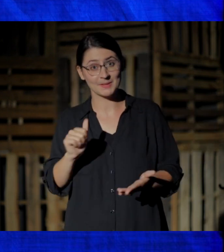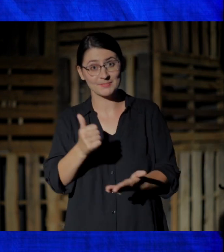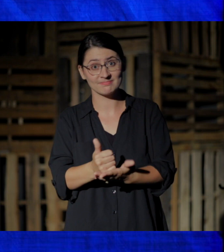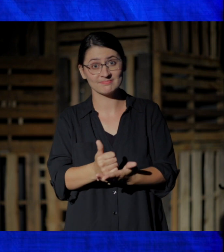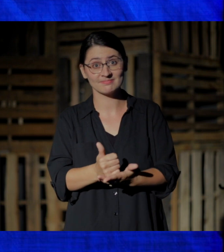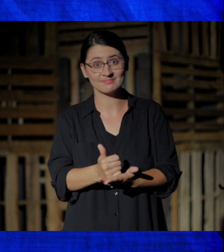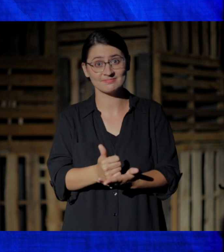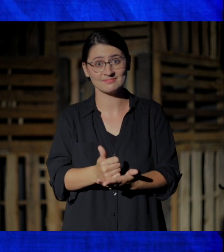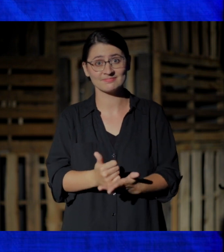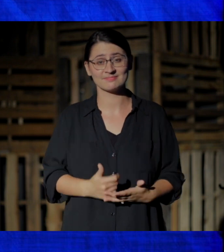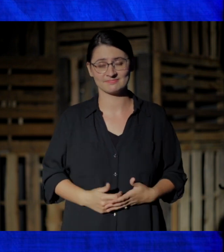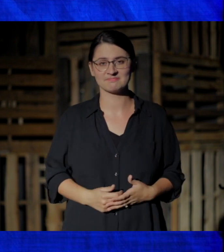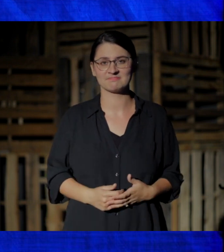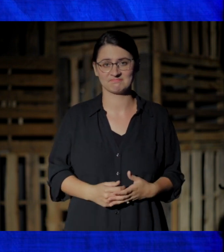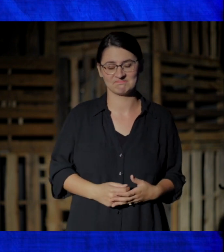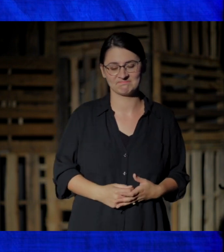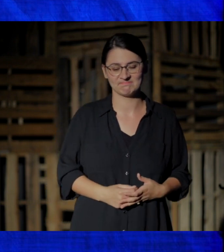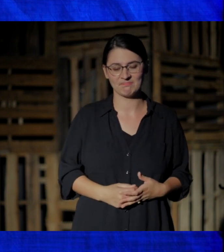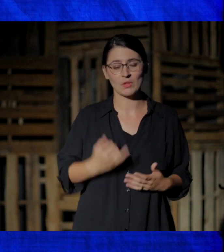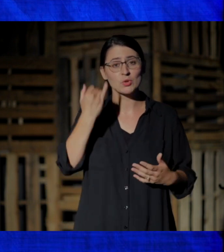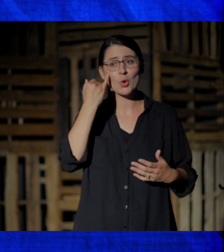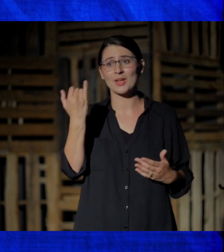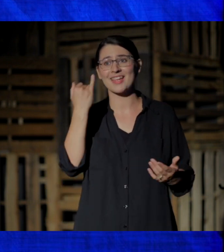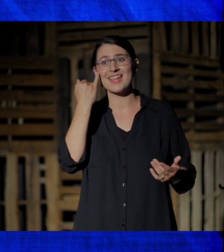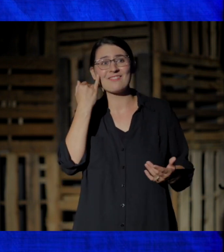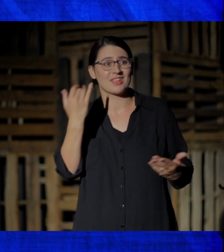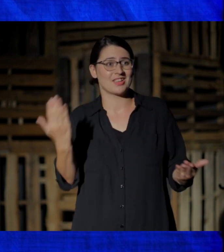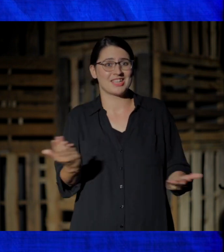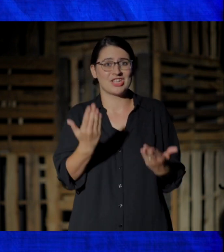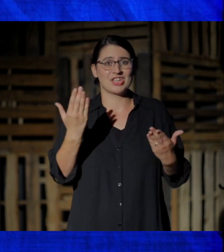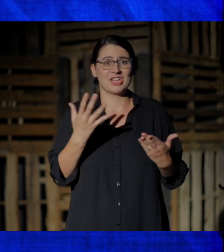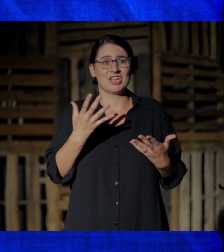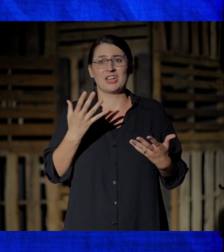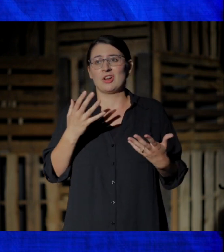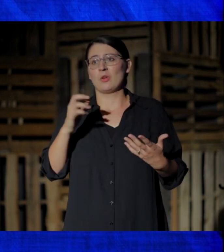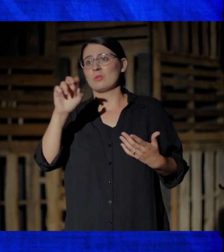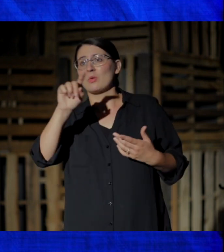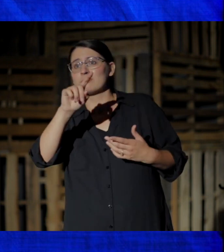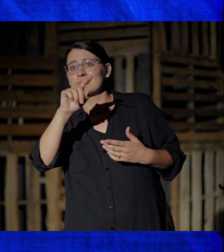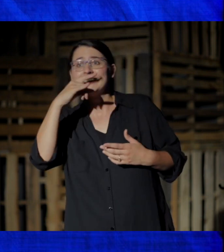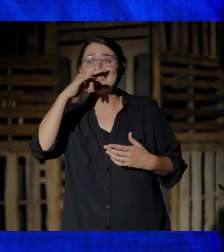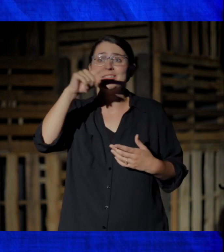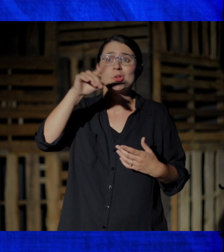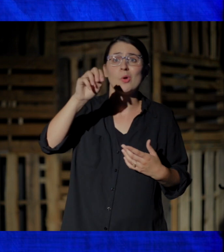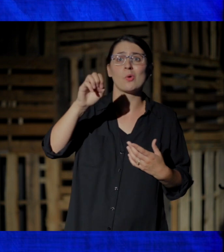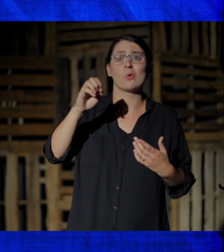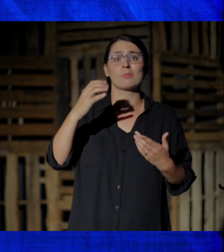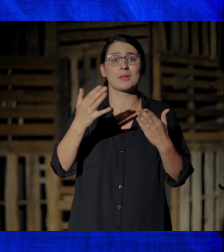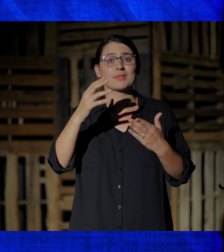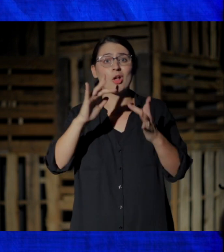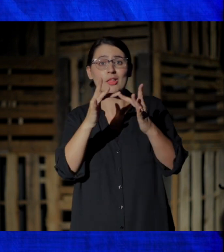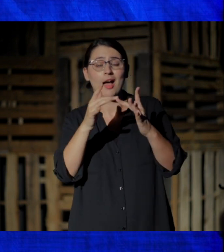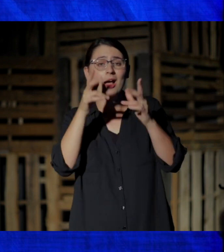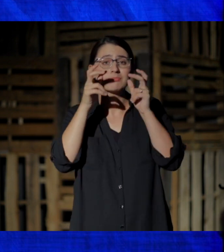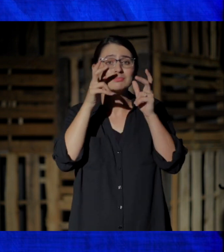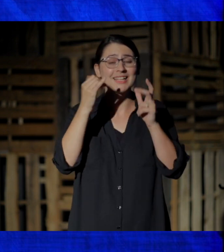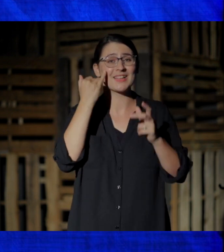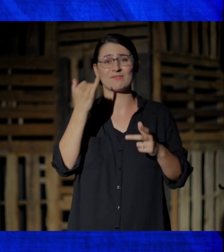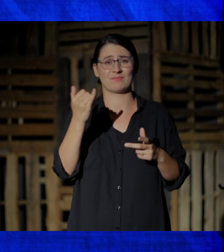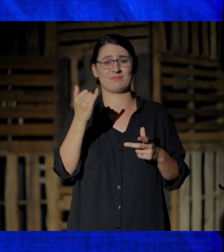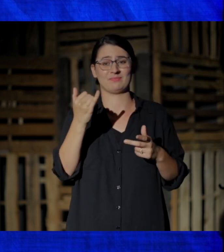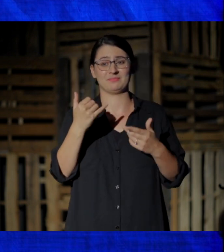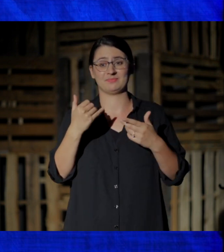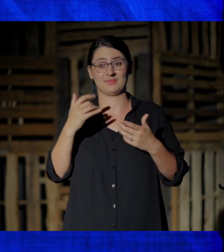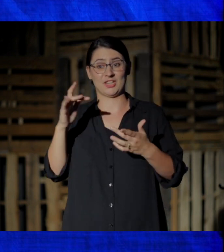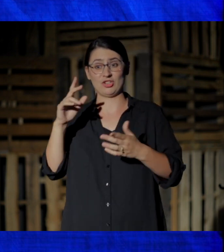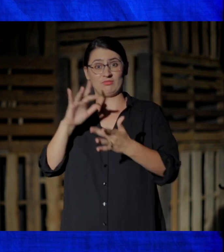the auditorium or over in Kids Zone or you're listening online, if you've never given your life to Jesus Christ, you don't have